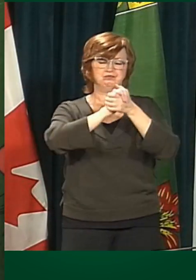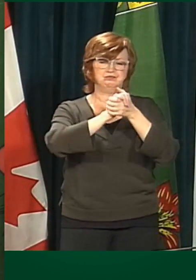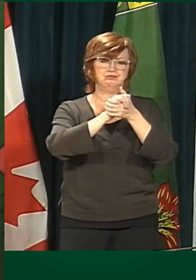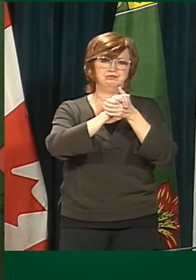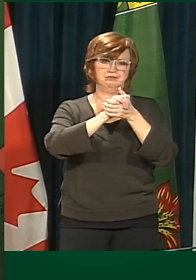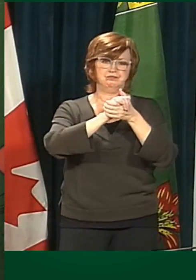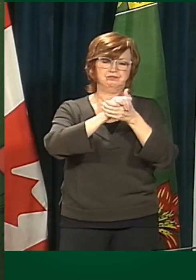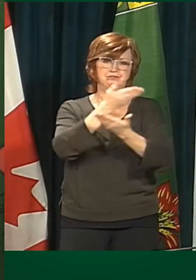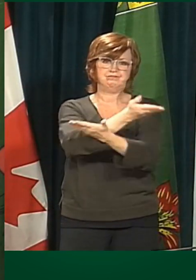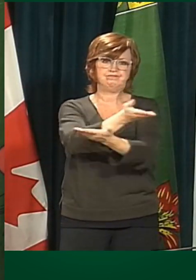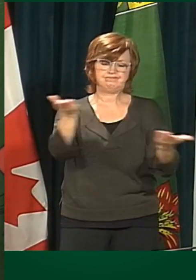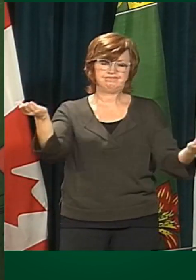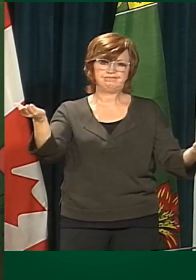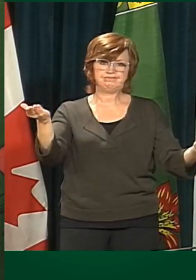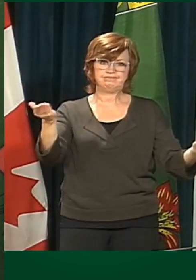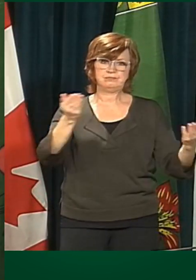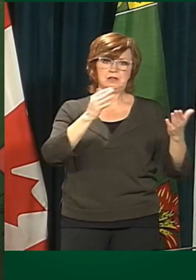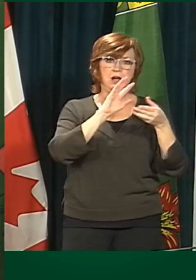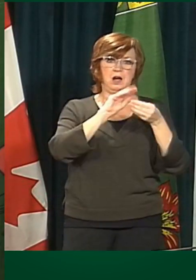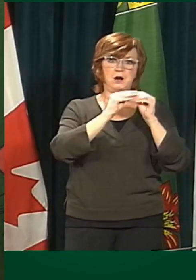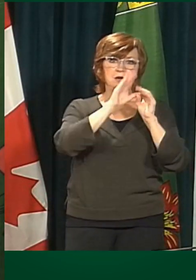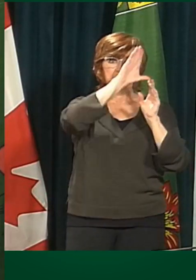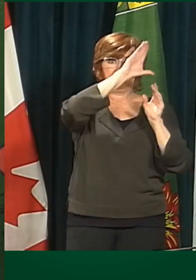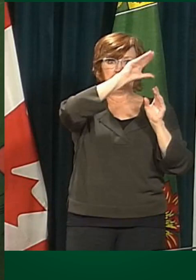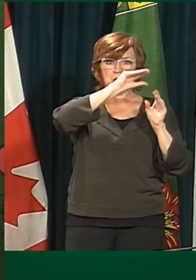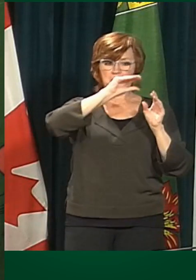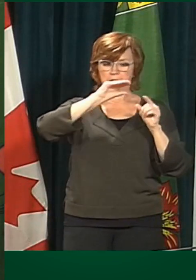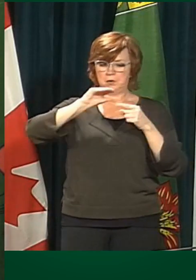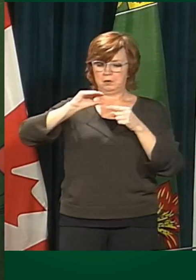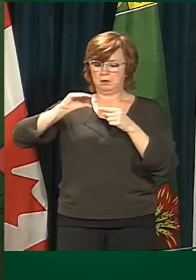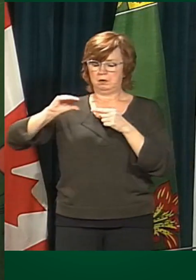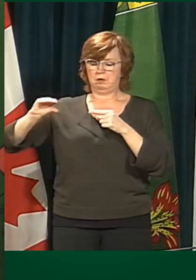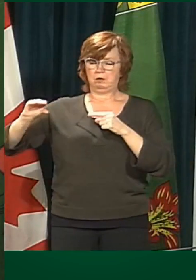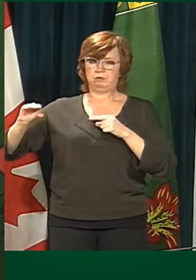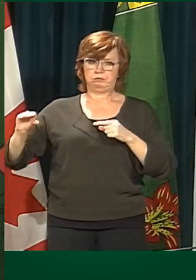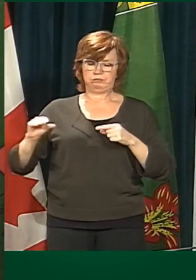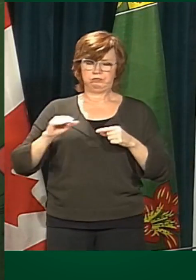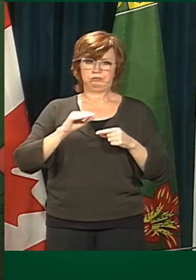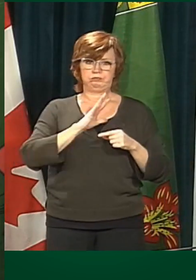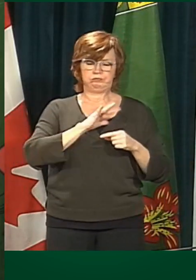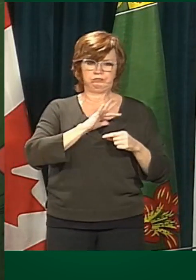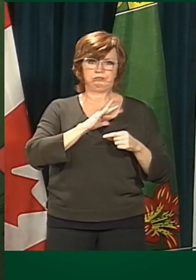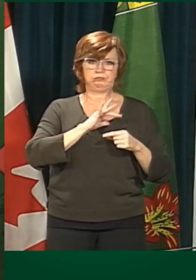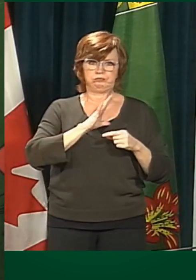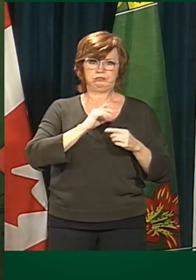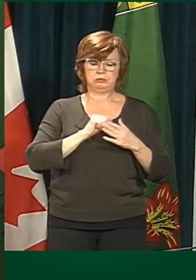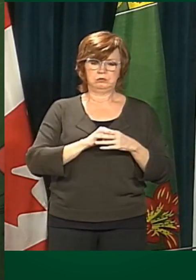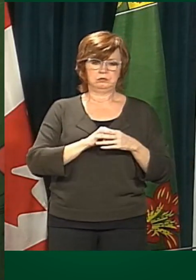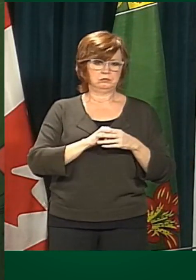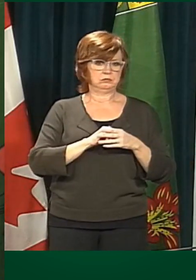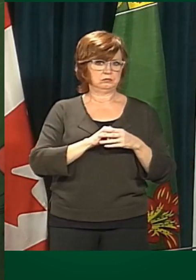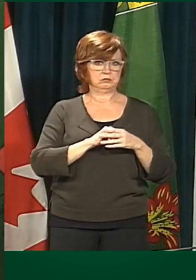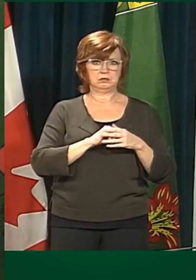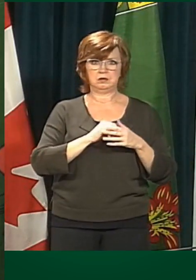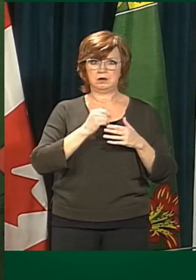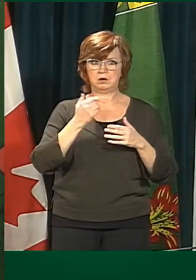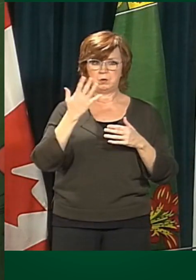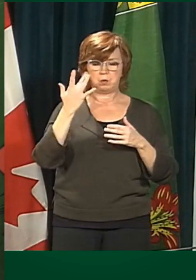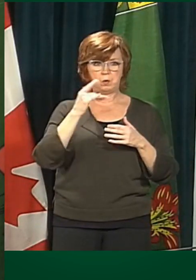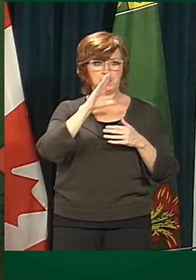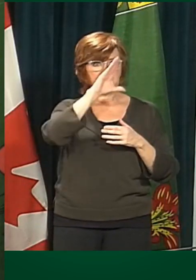the curve flat, because the curve is as good as what all of us do. And so I think that's